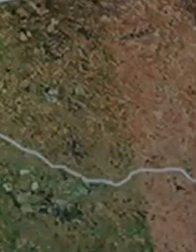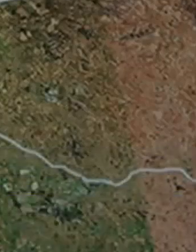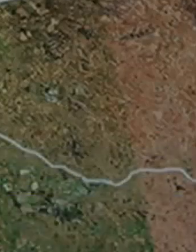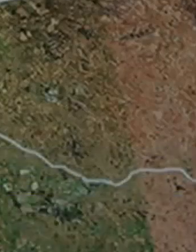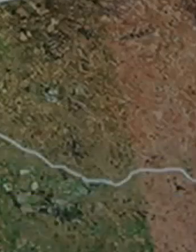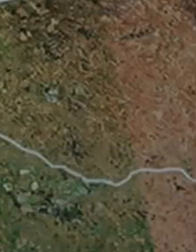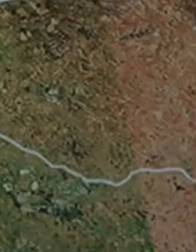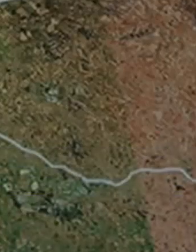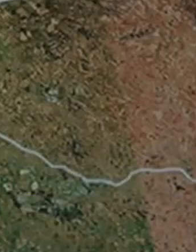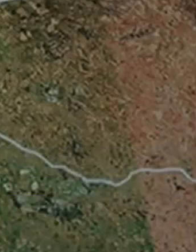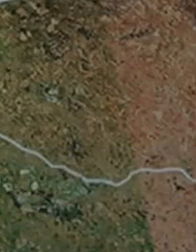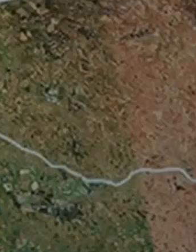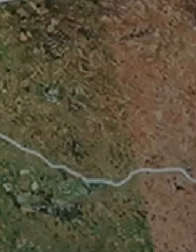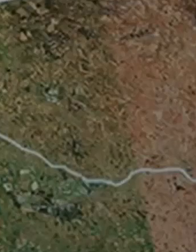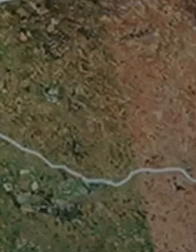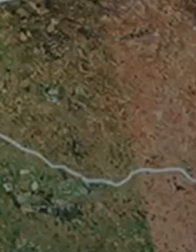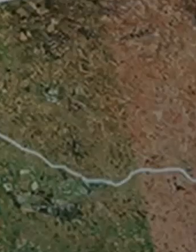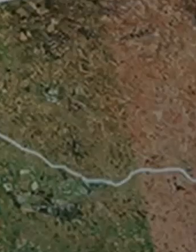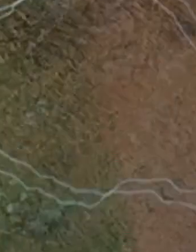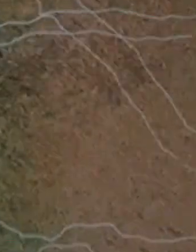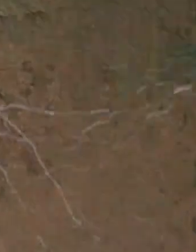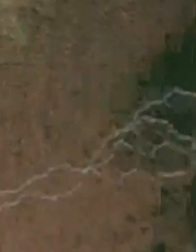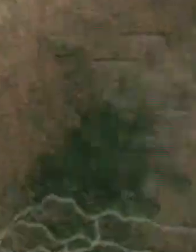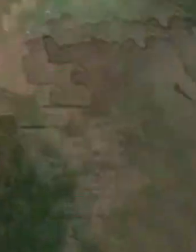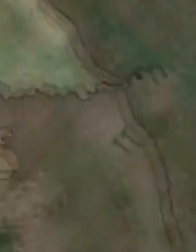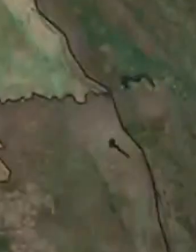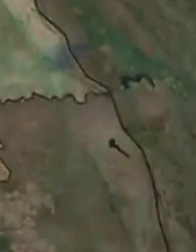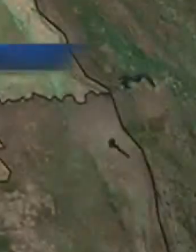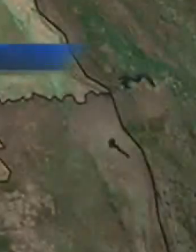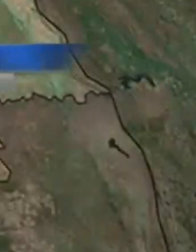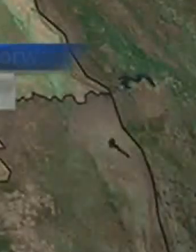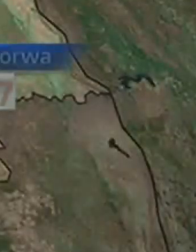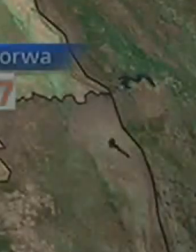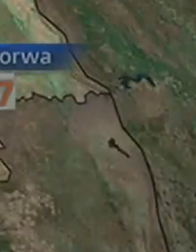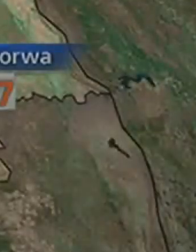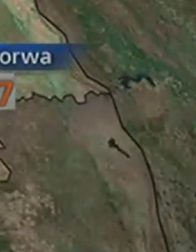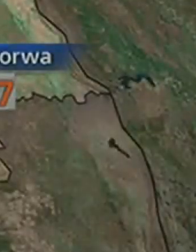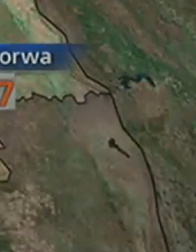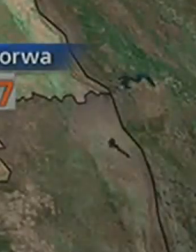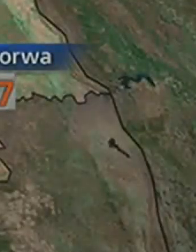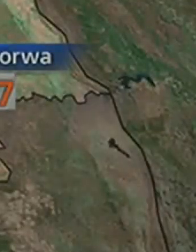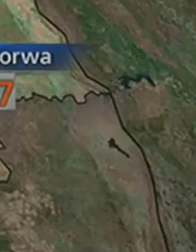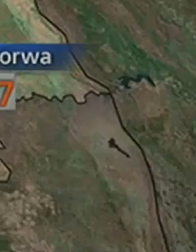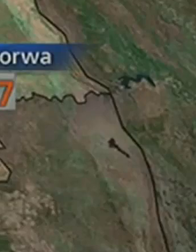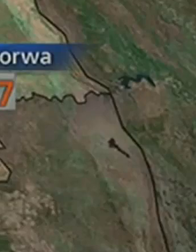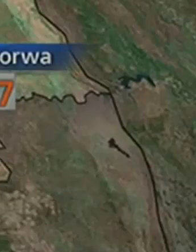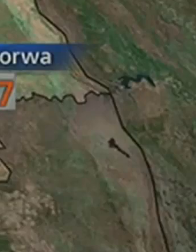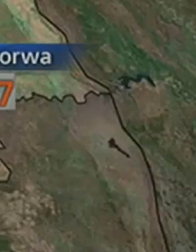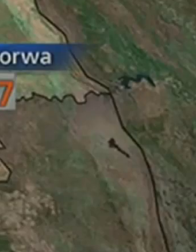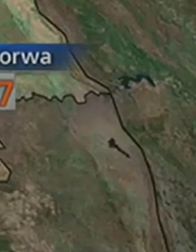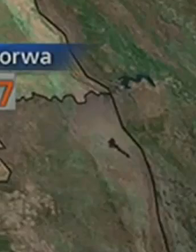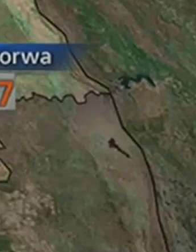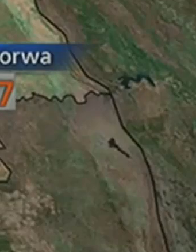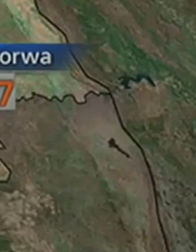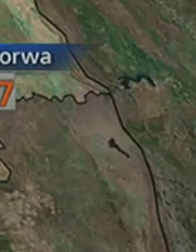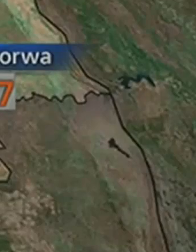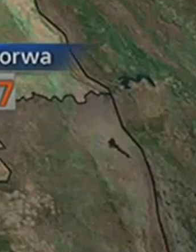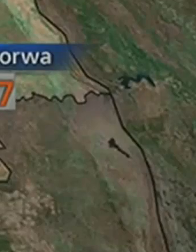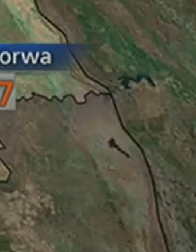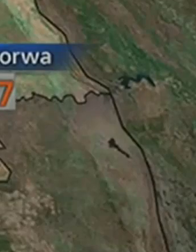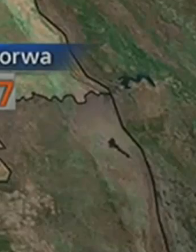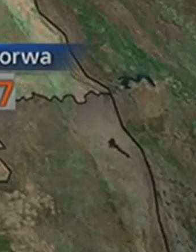digrata di le 22 Johannesburg yona e tla beke mo go digrata di le 21. Re lebella province ya kwa Limpopo teng Mosina mo mosong e tla beke mo